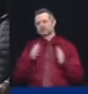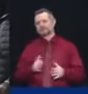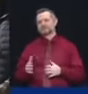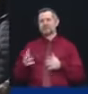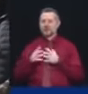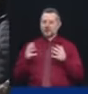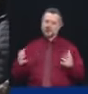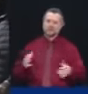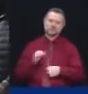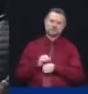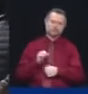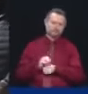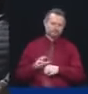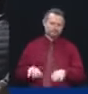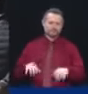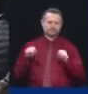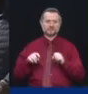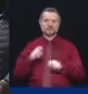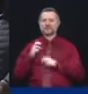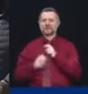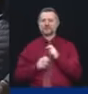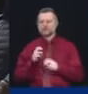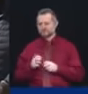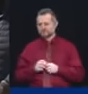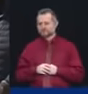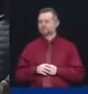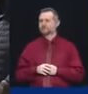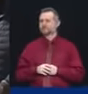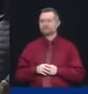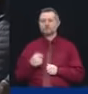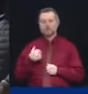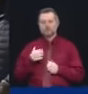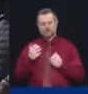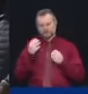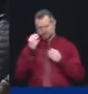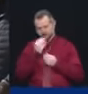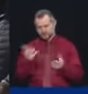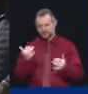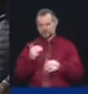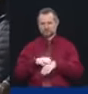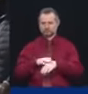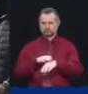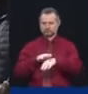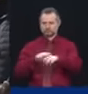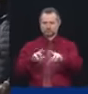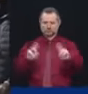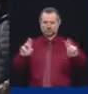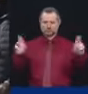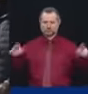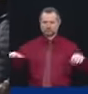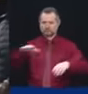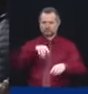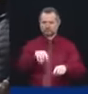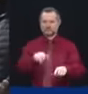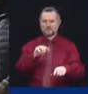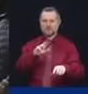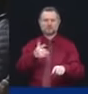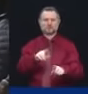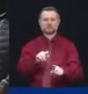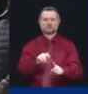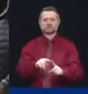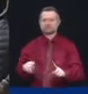have the state fair. So we want the vendors to know now to plan to be here. We're going to organize it